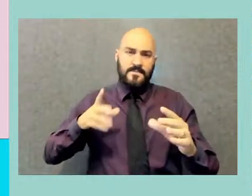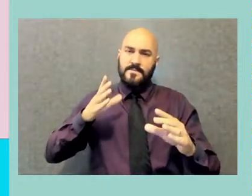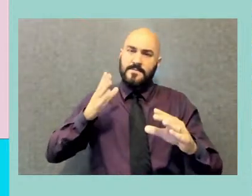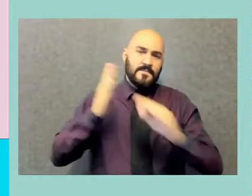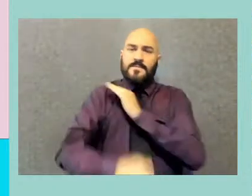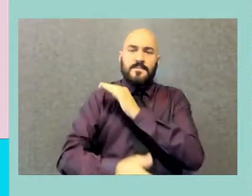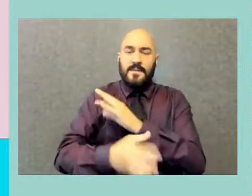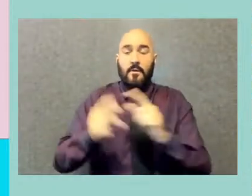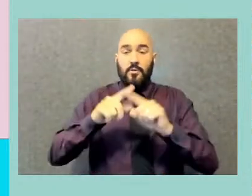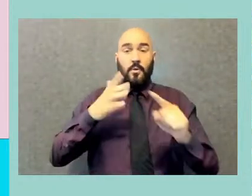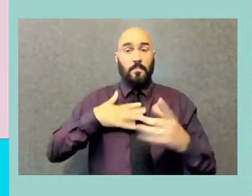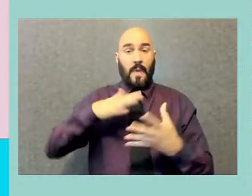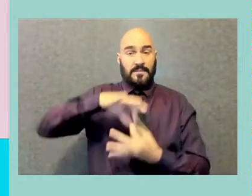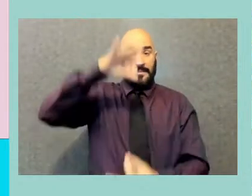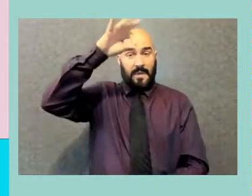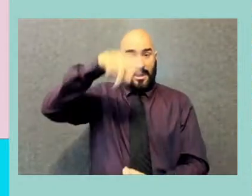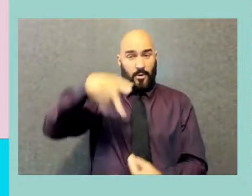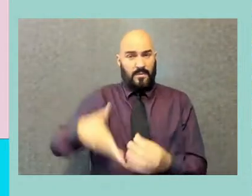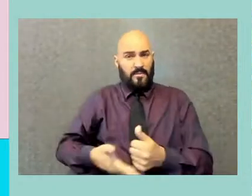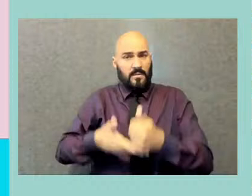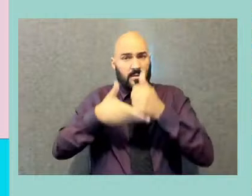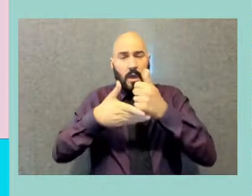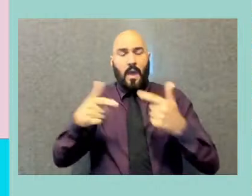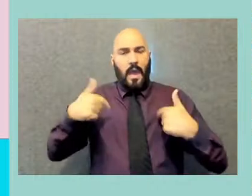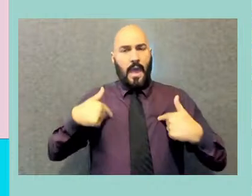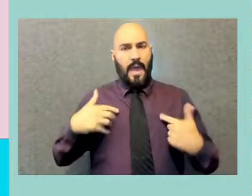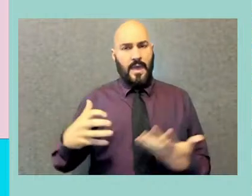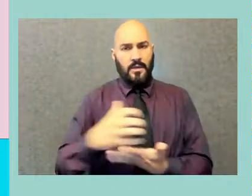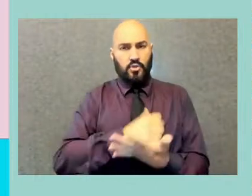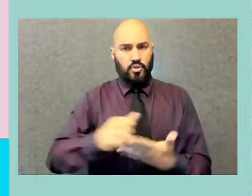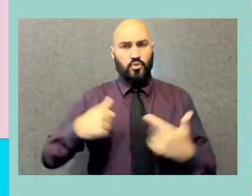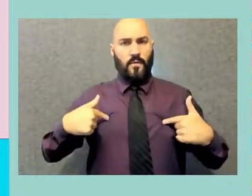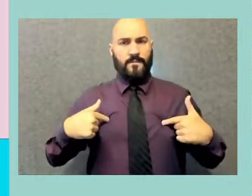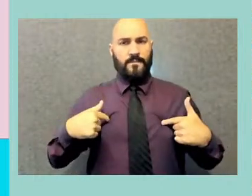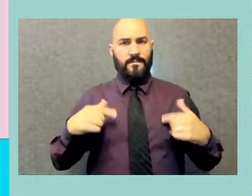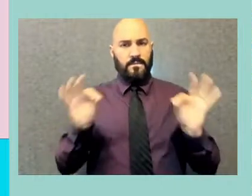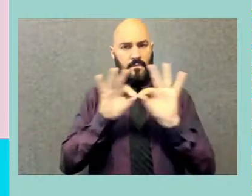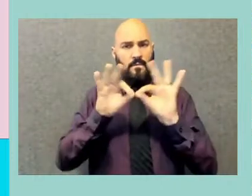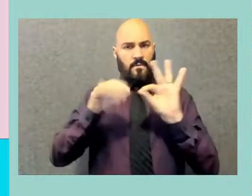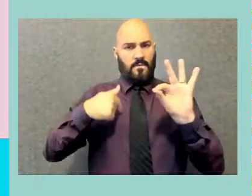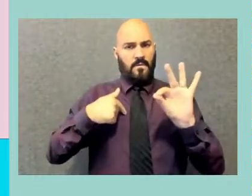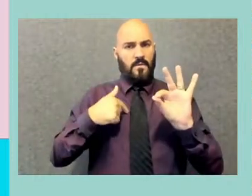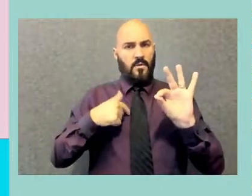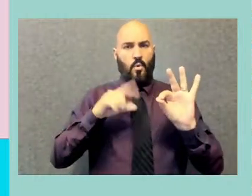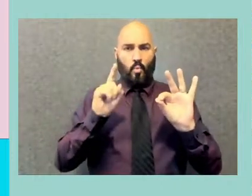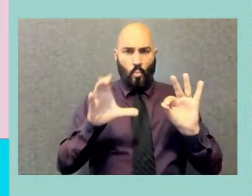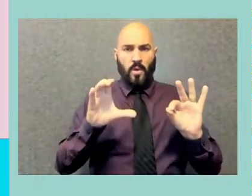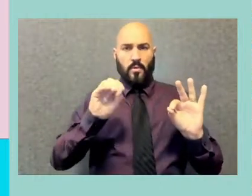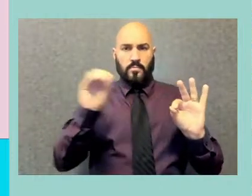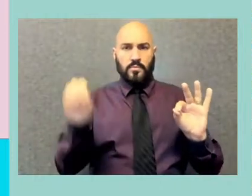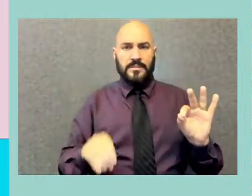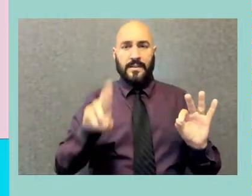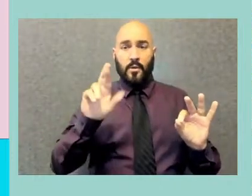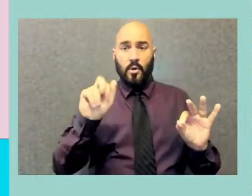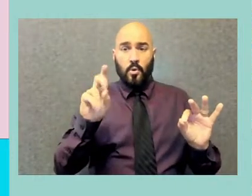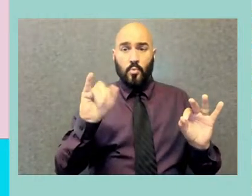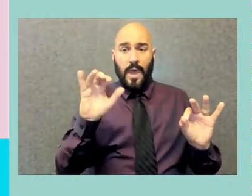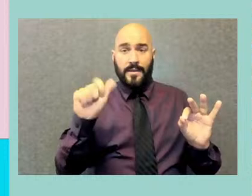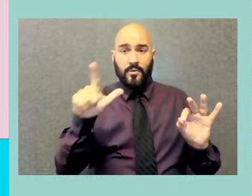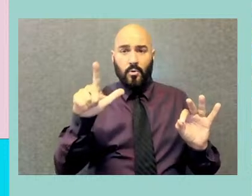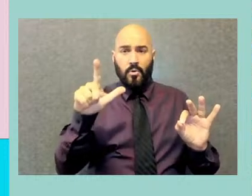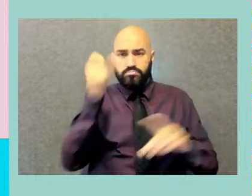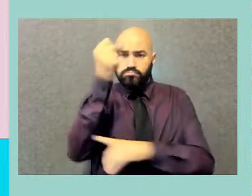a 100% radical love, care, and worthiness, and I will accept